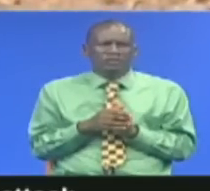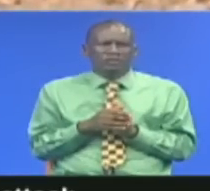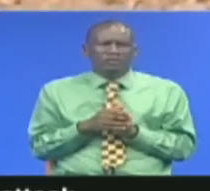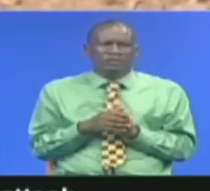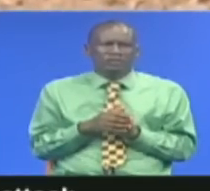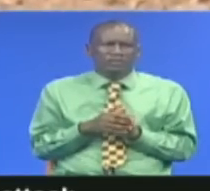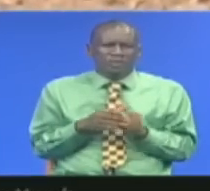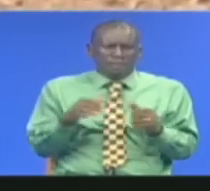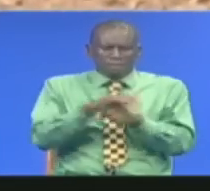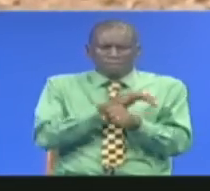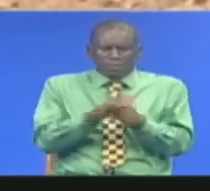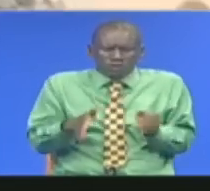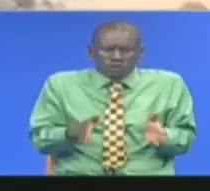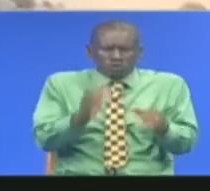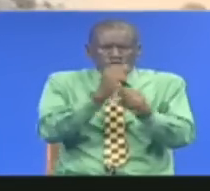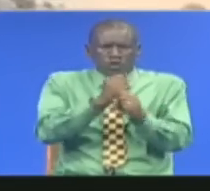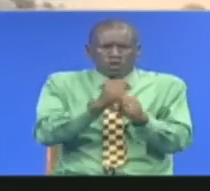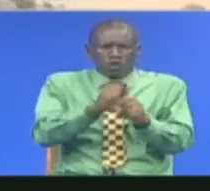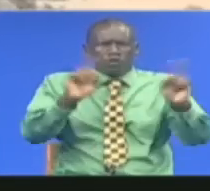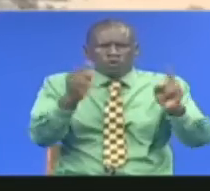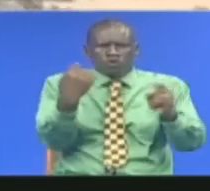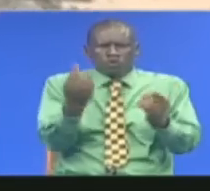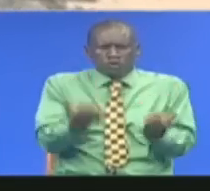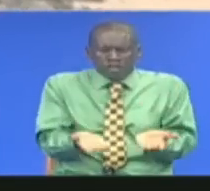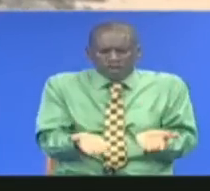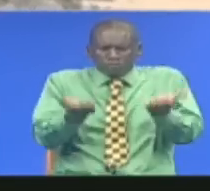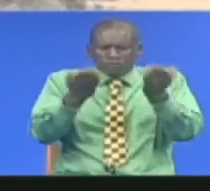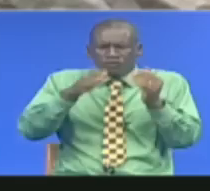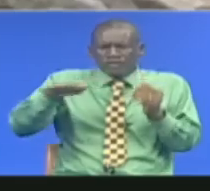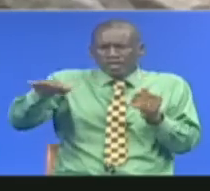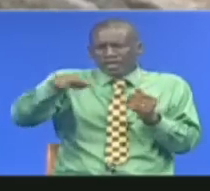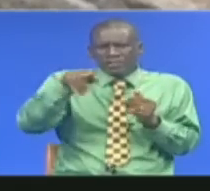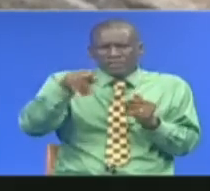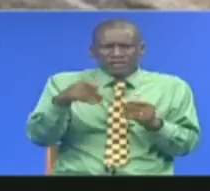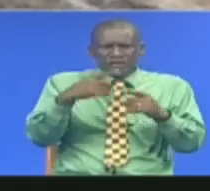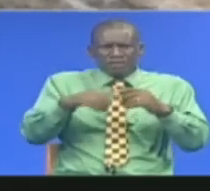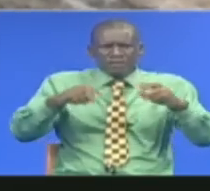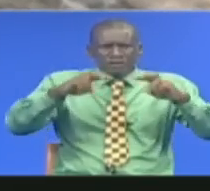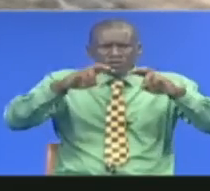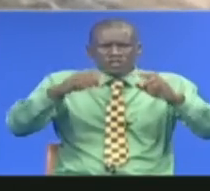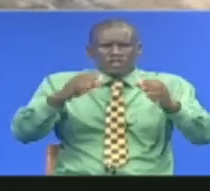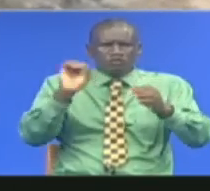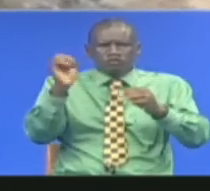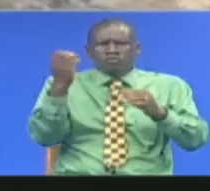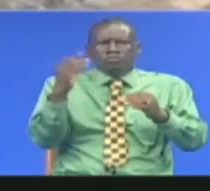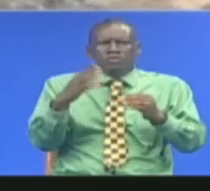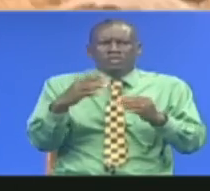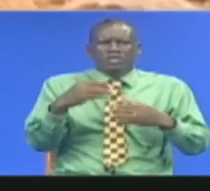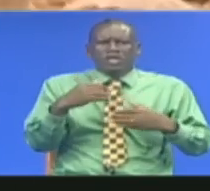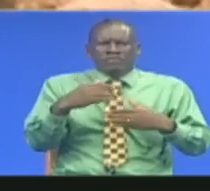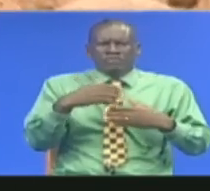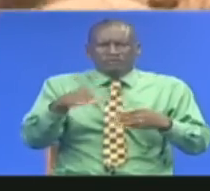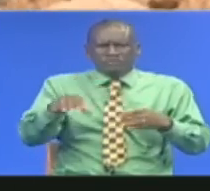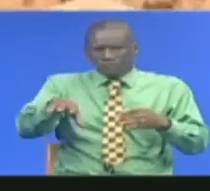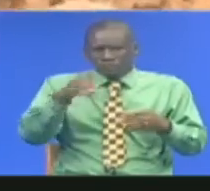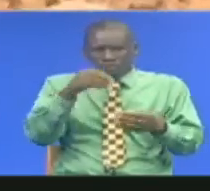The busy roadworks will not only improve the Kiawara Bellevue Road, but the excavators unearthed a rather interesting find.